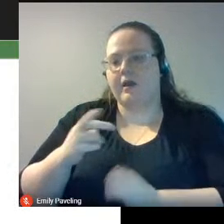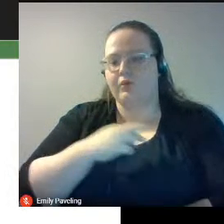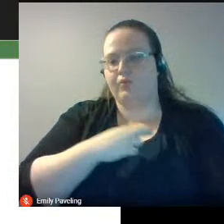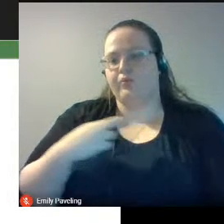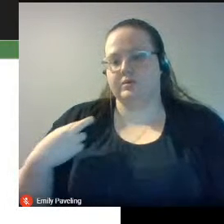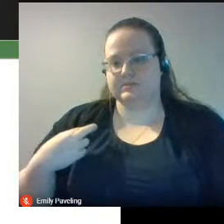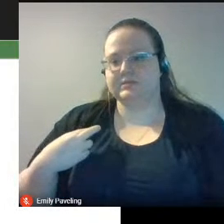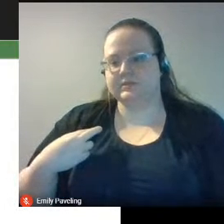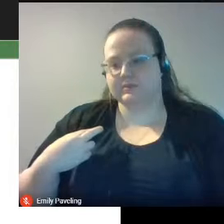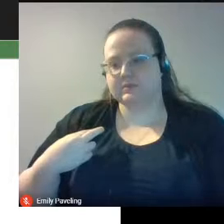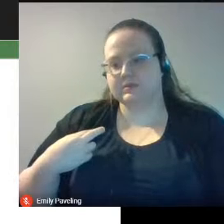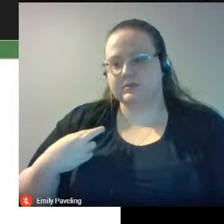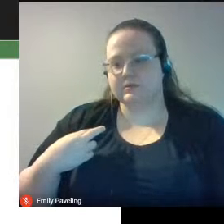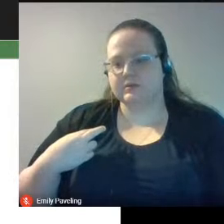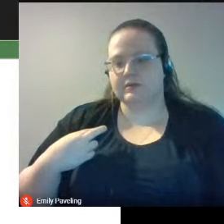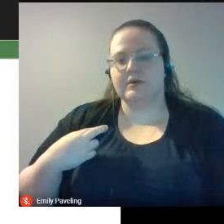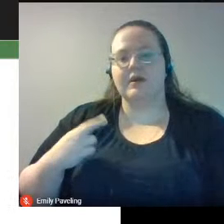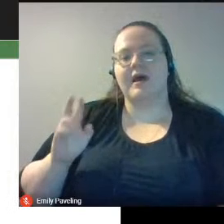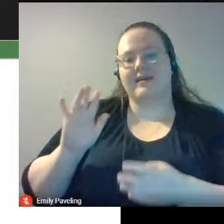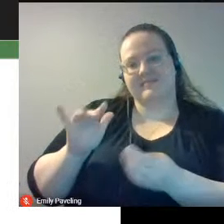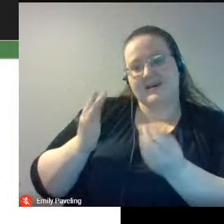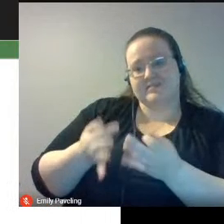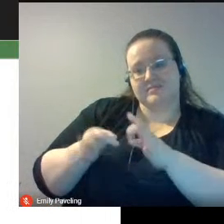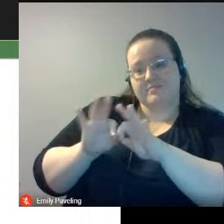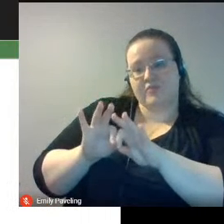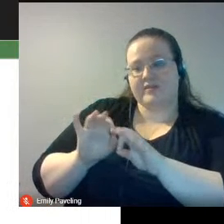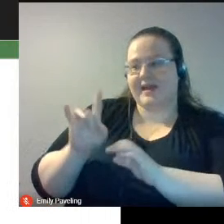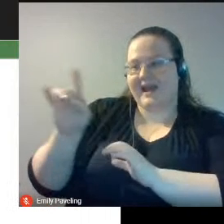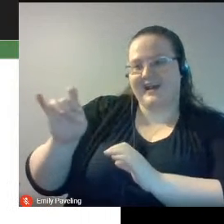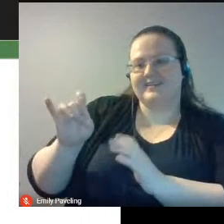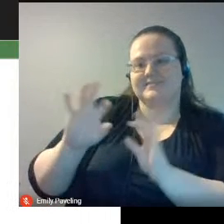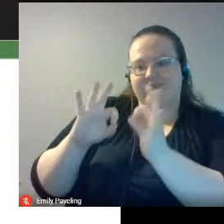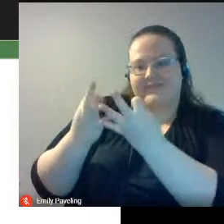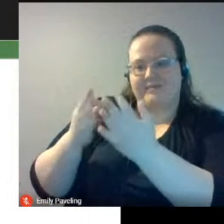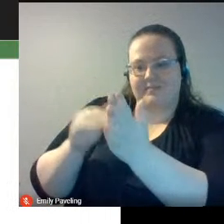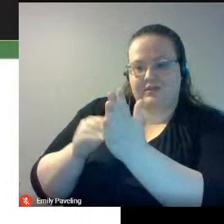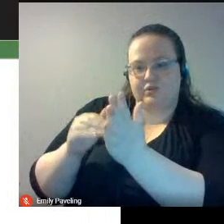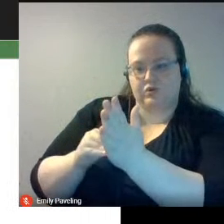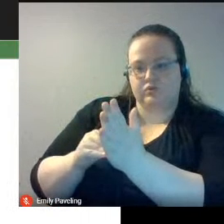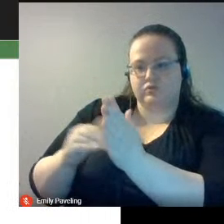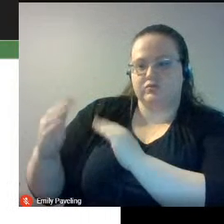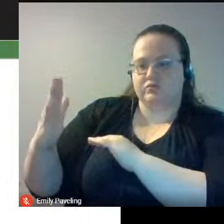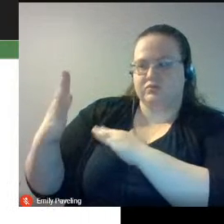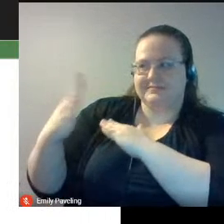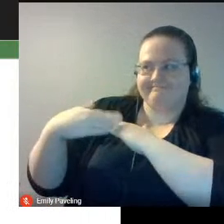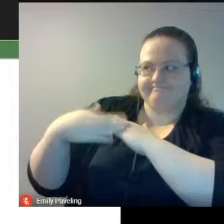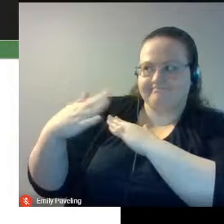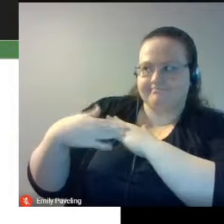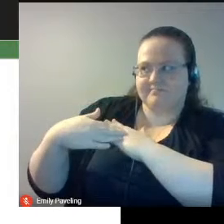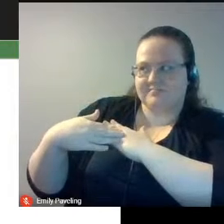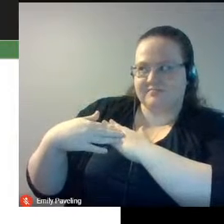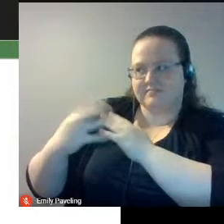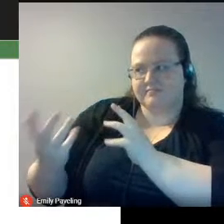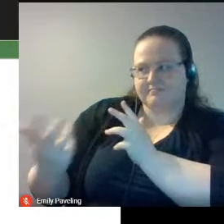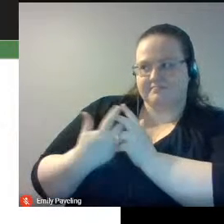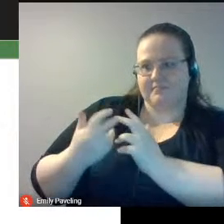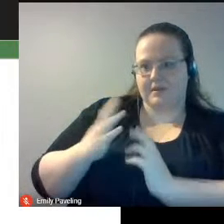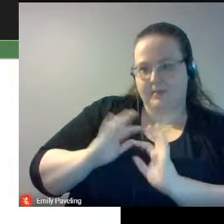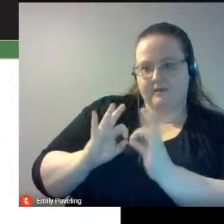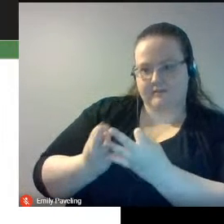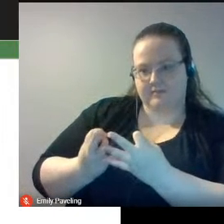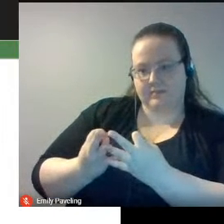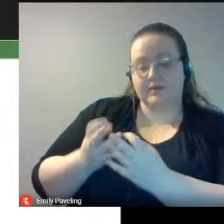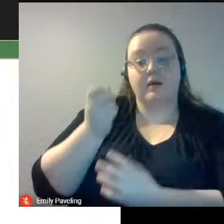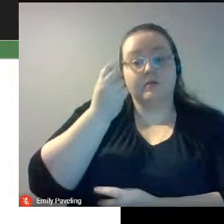again, it's important that you consult with your healthcare provider to help you make an informed decision. There are ways to lower the